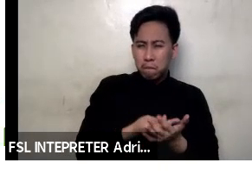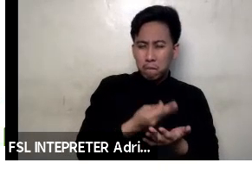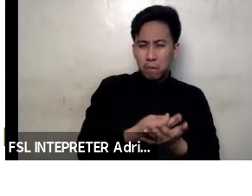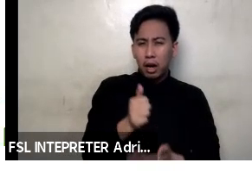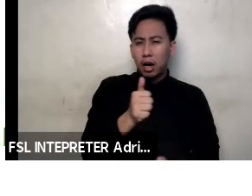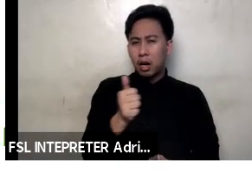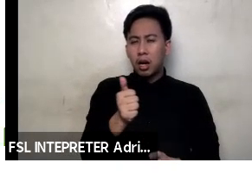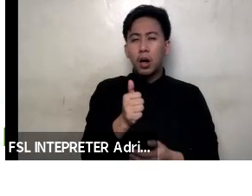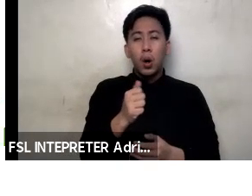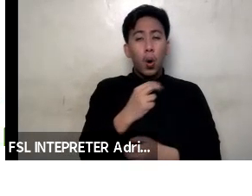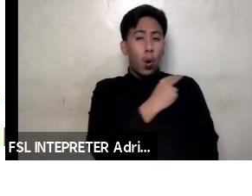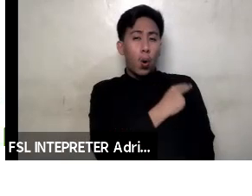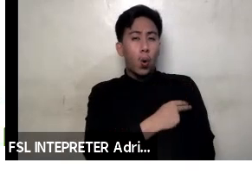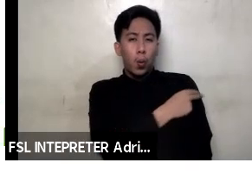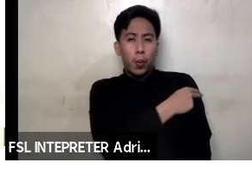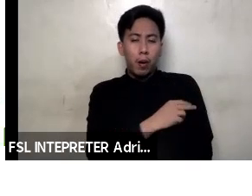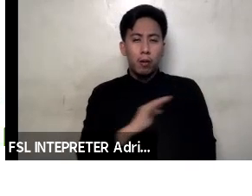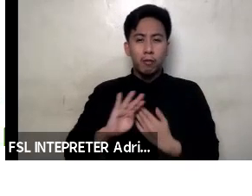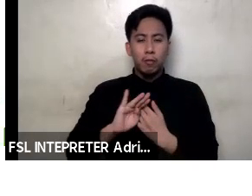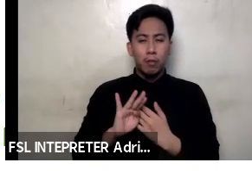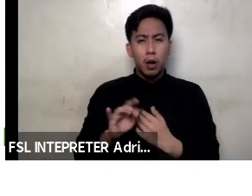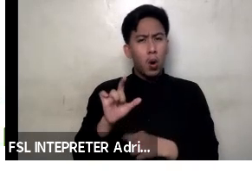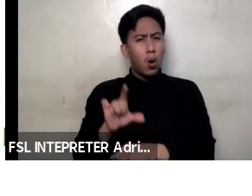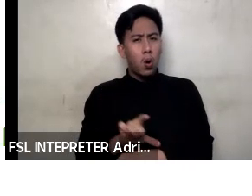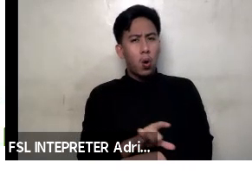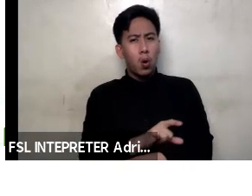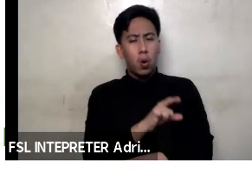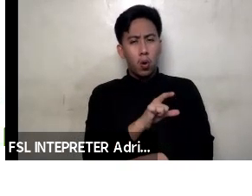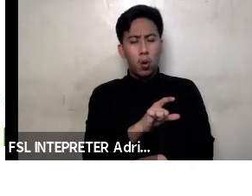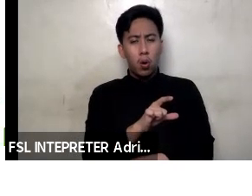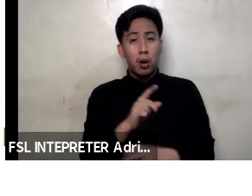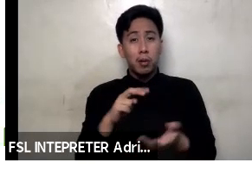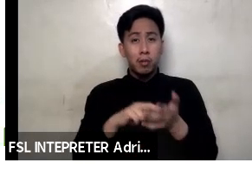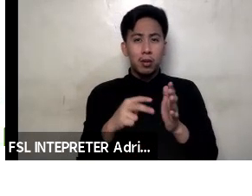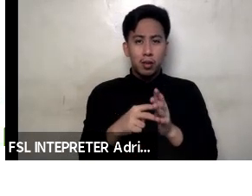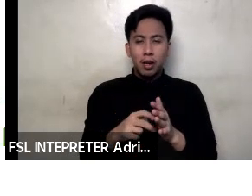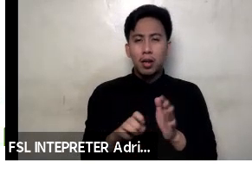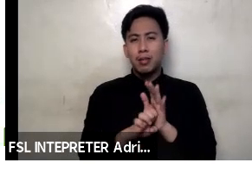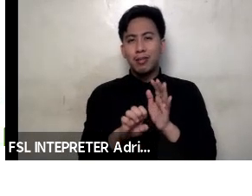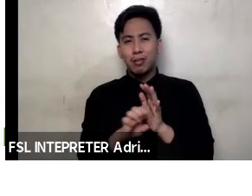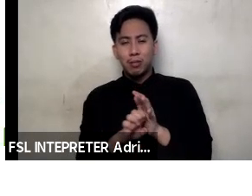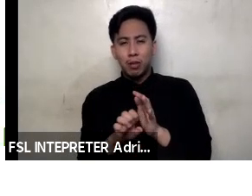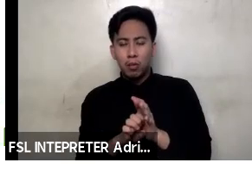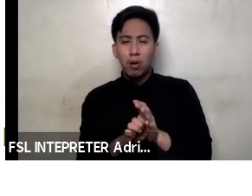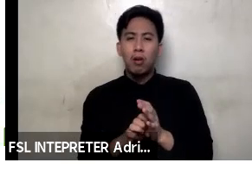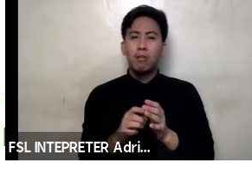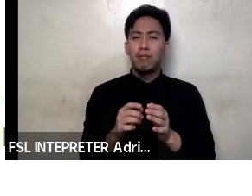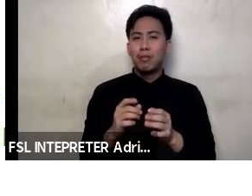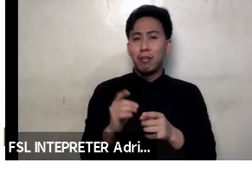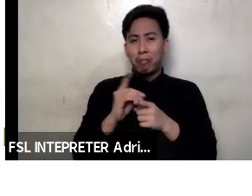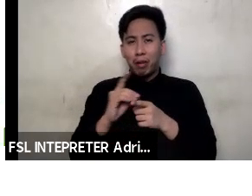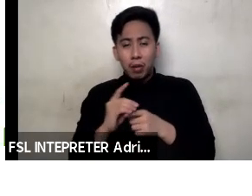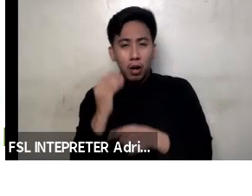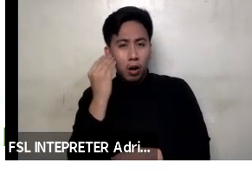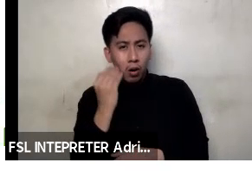problem is short stature, pandak. And then later on, this will result to obesity and having non-communicable diseases like